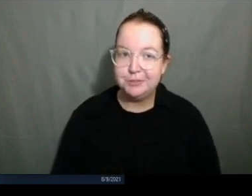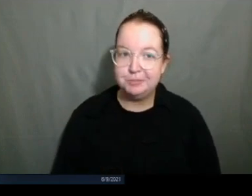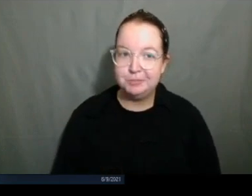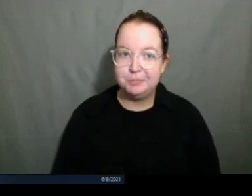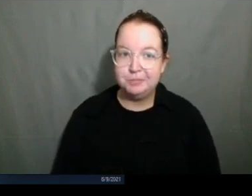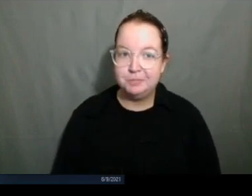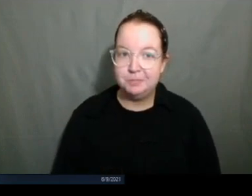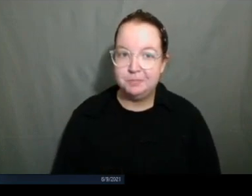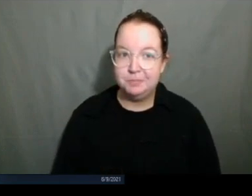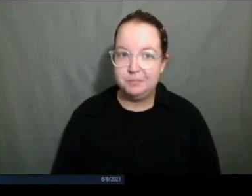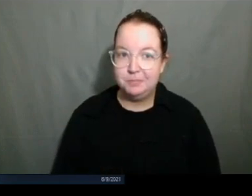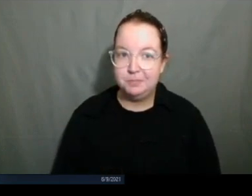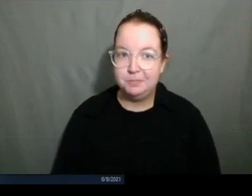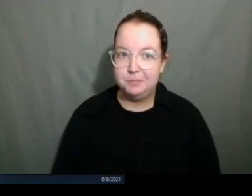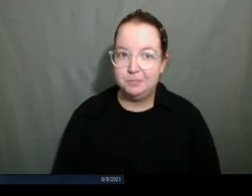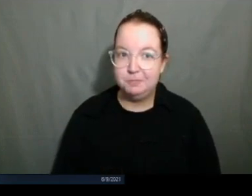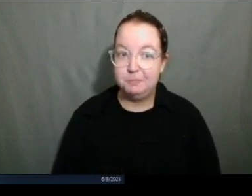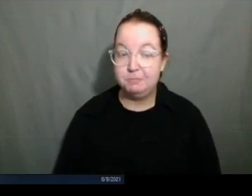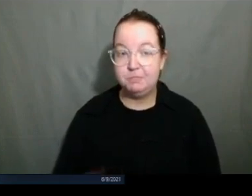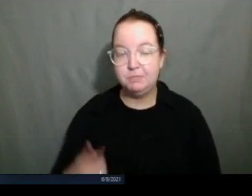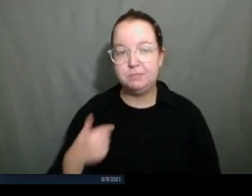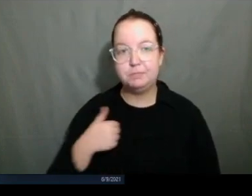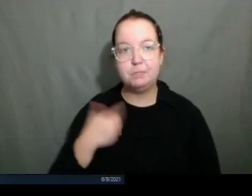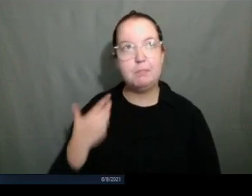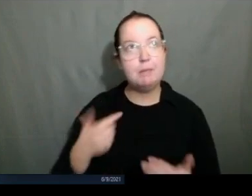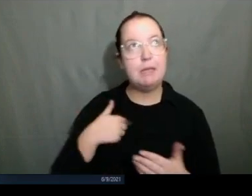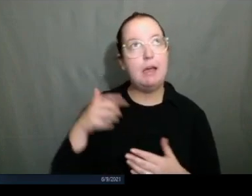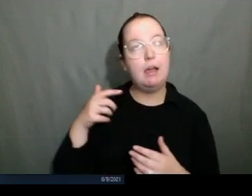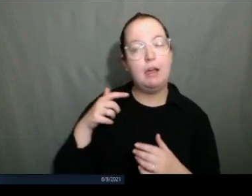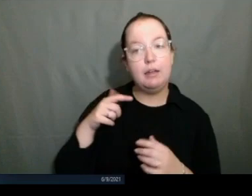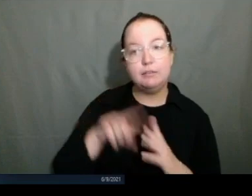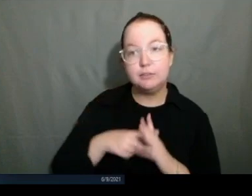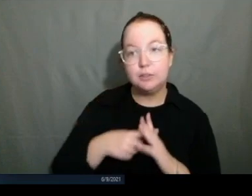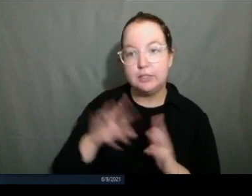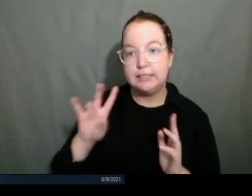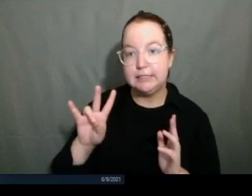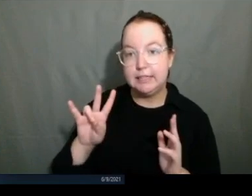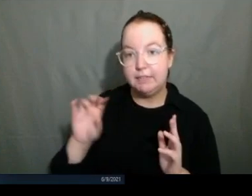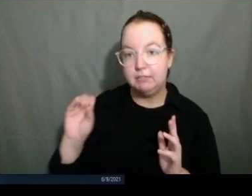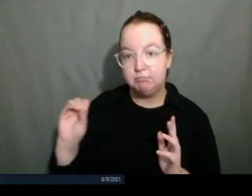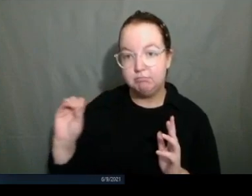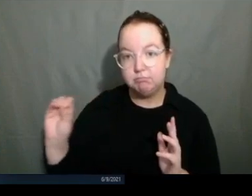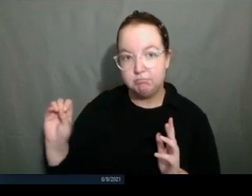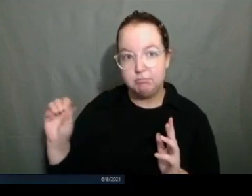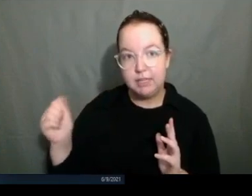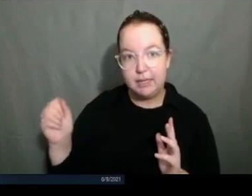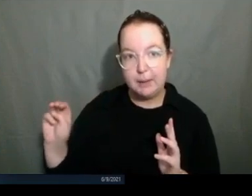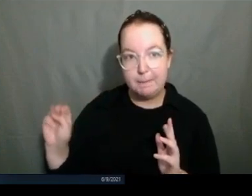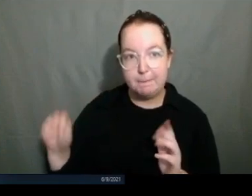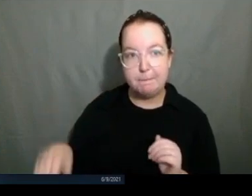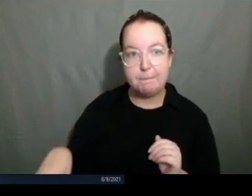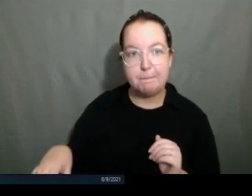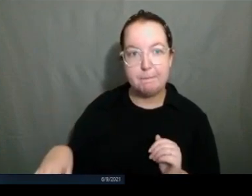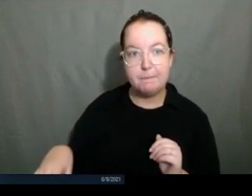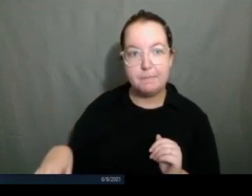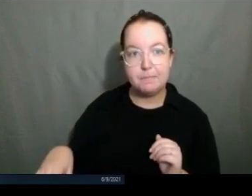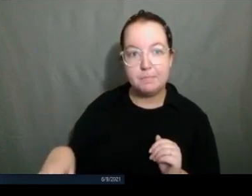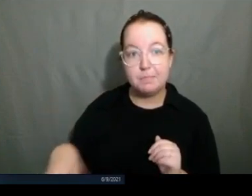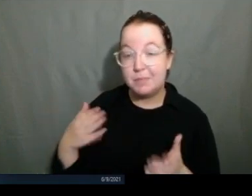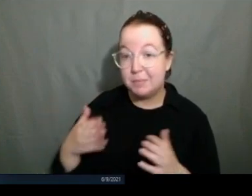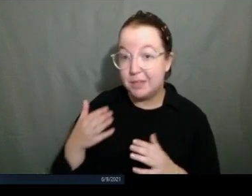the time that you arrived that day. Let's say it was 7 a.m. You would just type in 7 a.m. You can add a